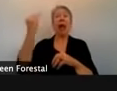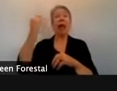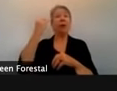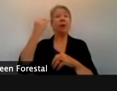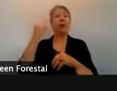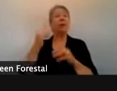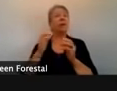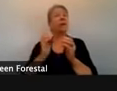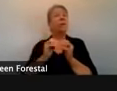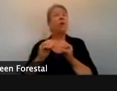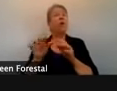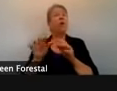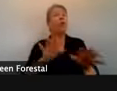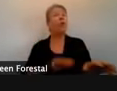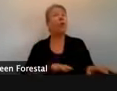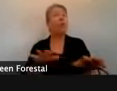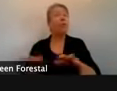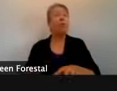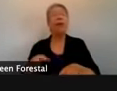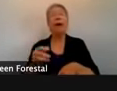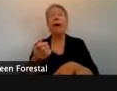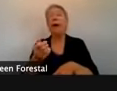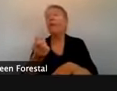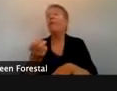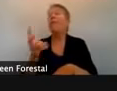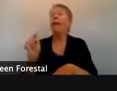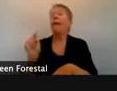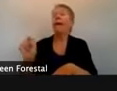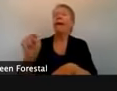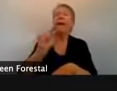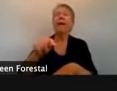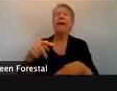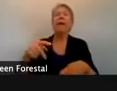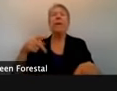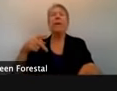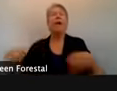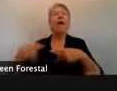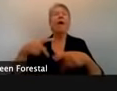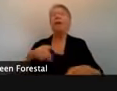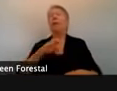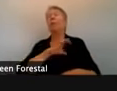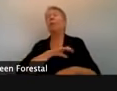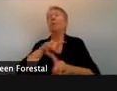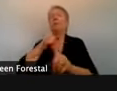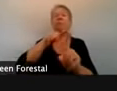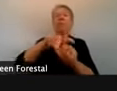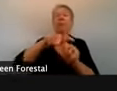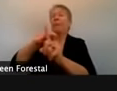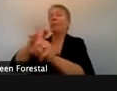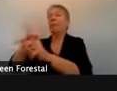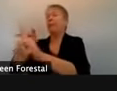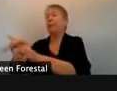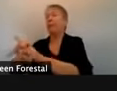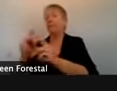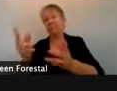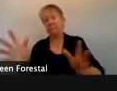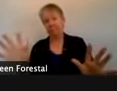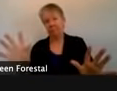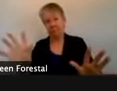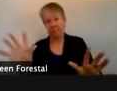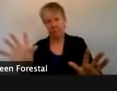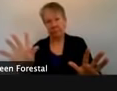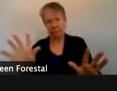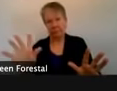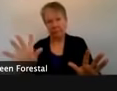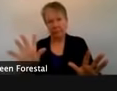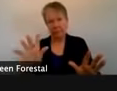parties that were broken up by local officials, and Pat will get into a little bit more color on that. But those knuckleheads aside, I thank the